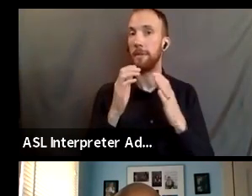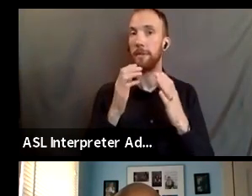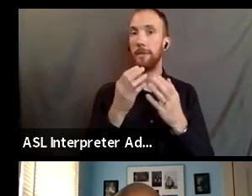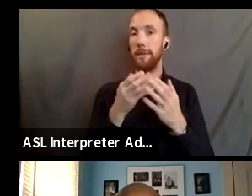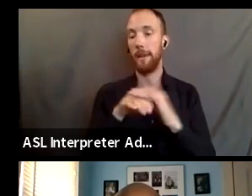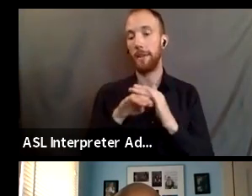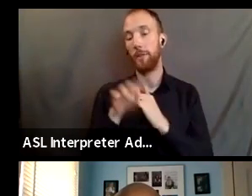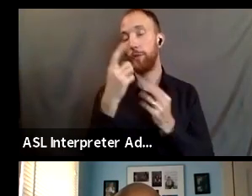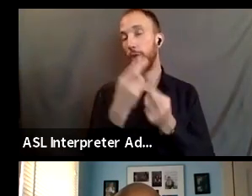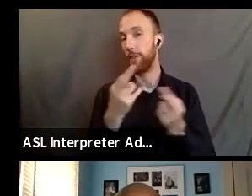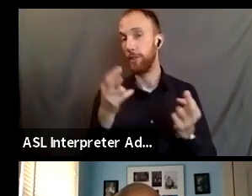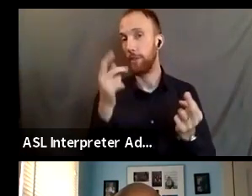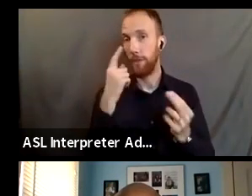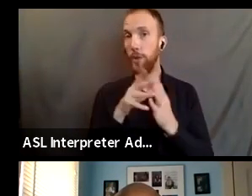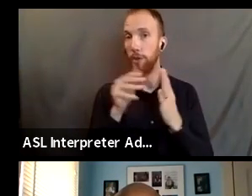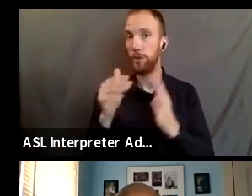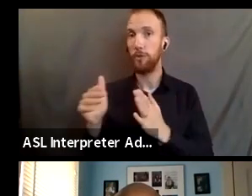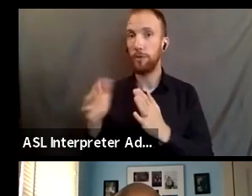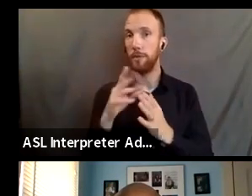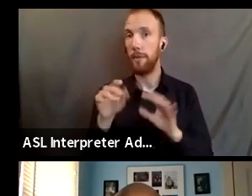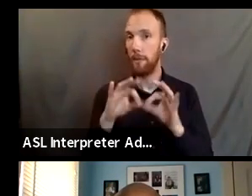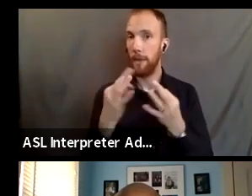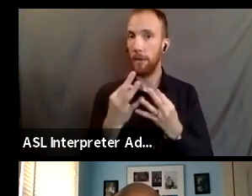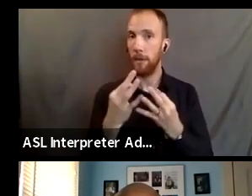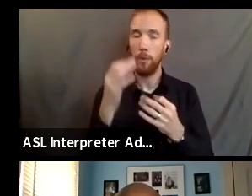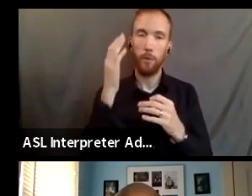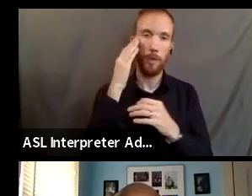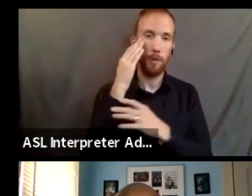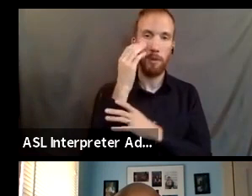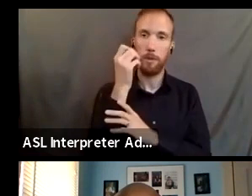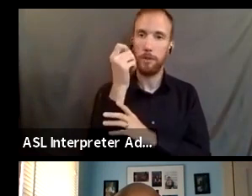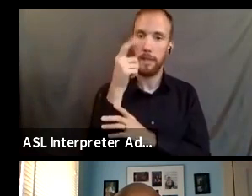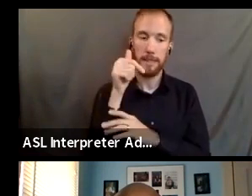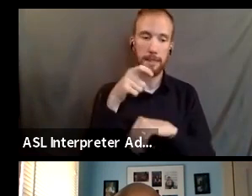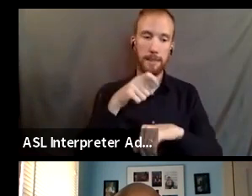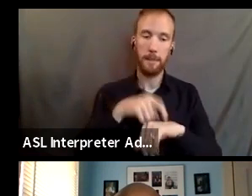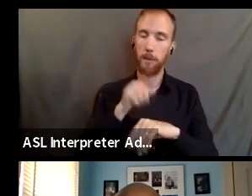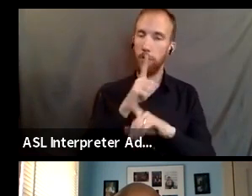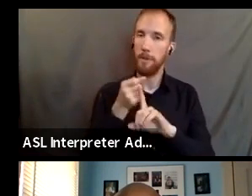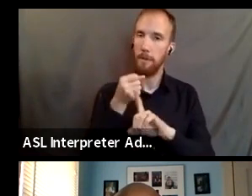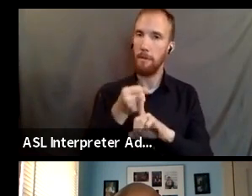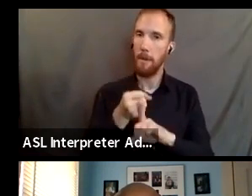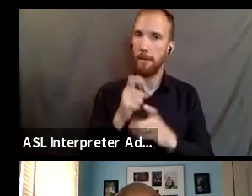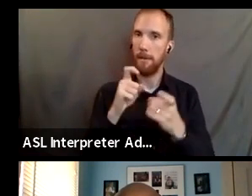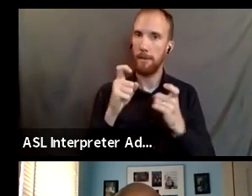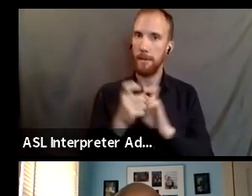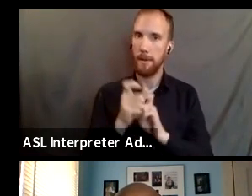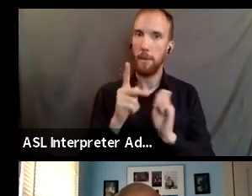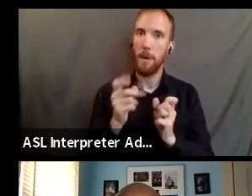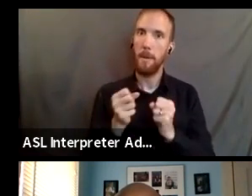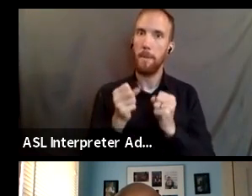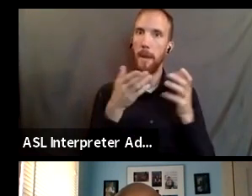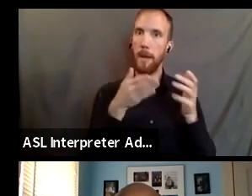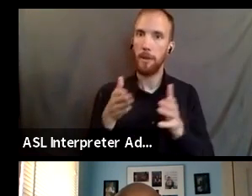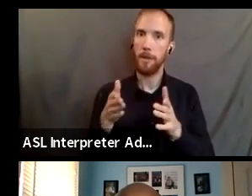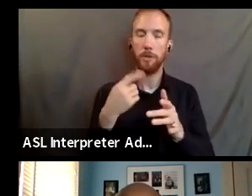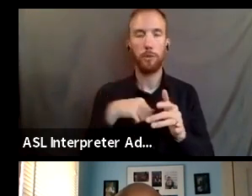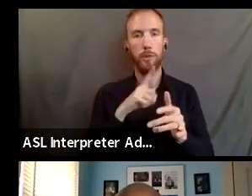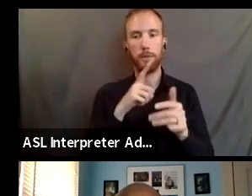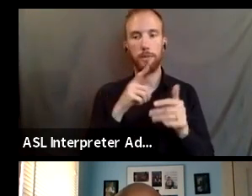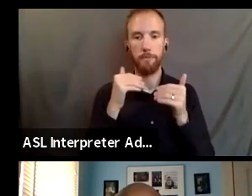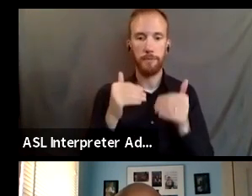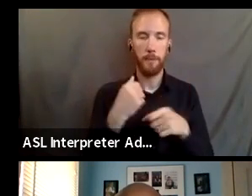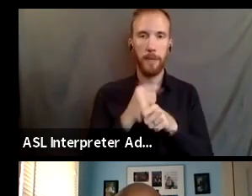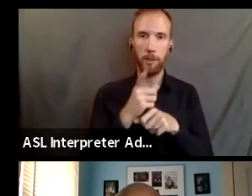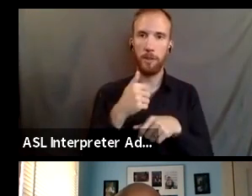families we know that this time has had an impact on people in a variety of ways and want to make sure that we are checking in on their mental